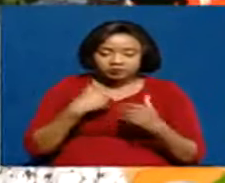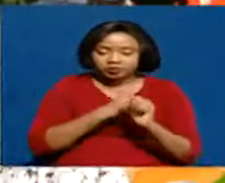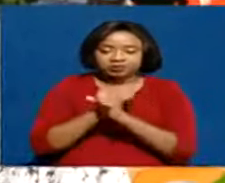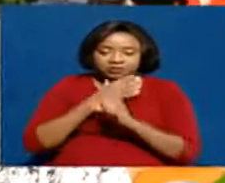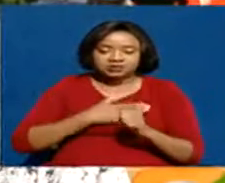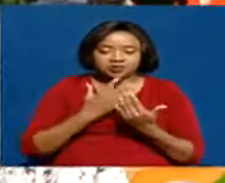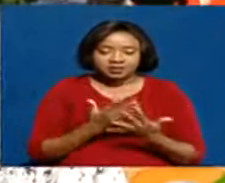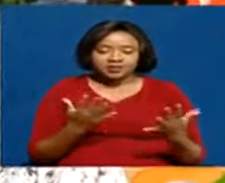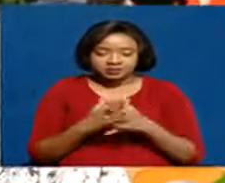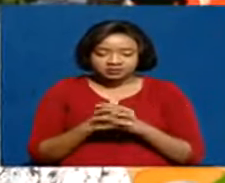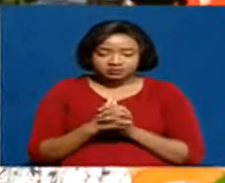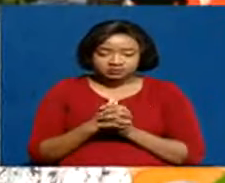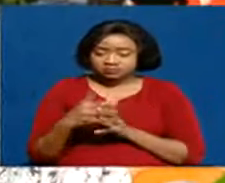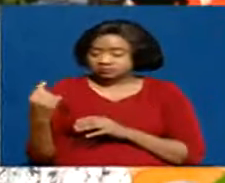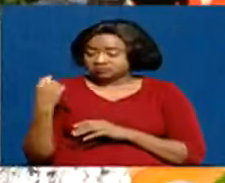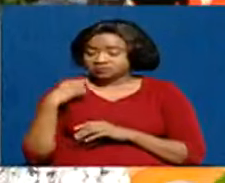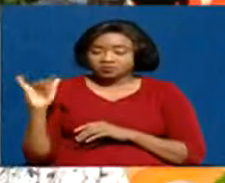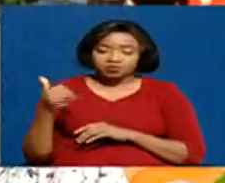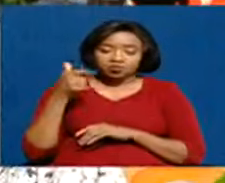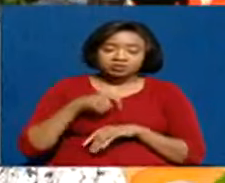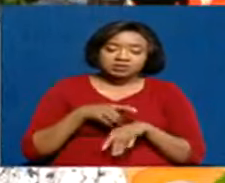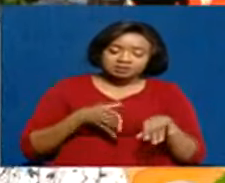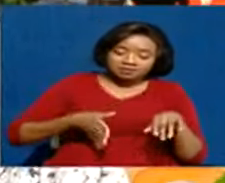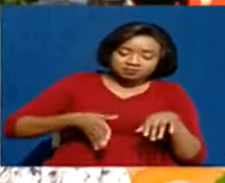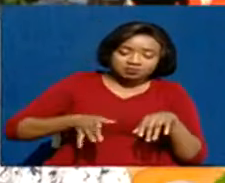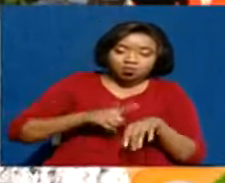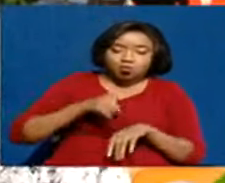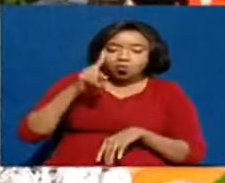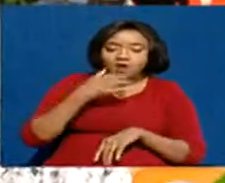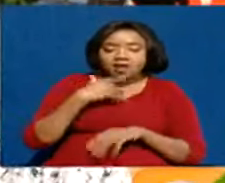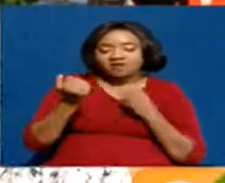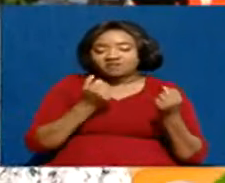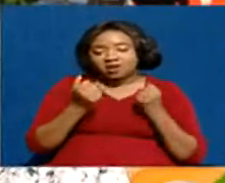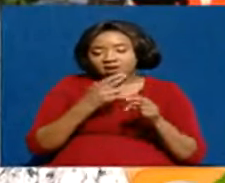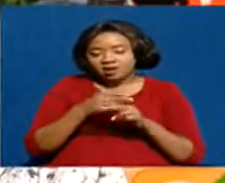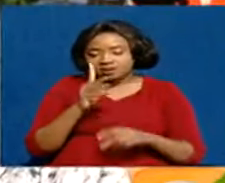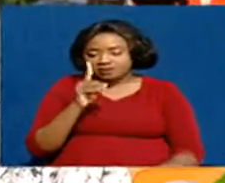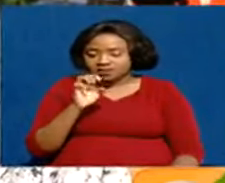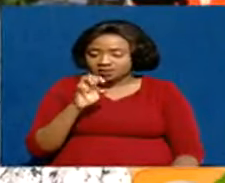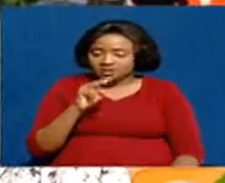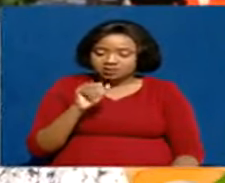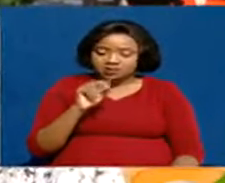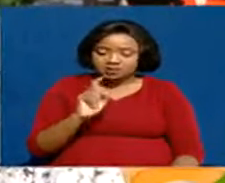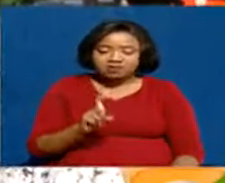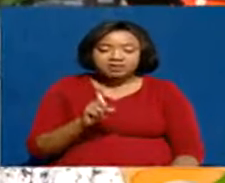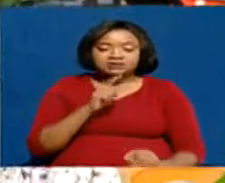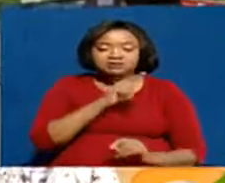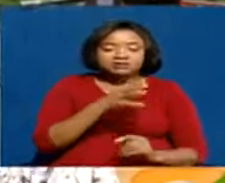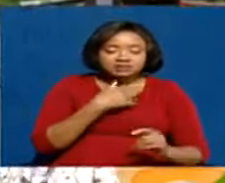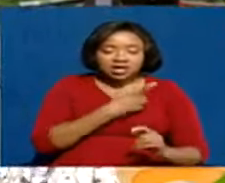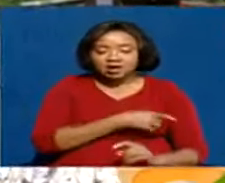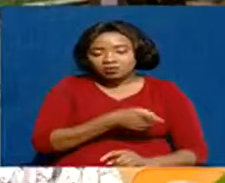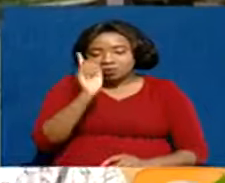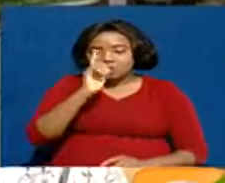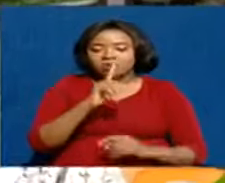yetu. Jana tulipikua simu kama saa 7 ya usiku kuna gari aina ya Dimax alikuwa na Emma. Ilikuwa imeenda kuelekea Sakasakik